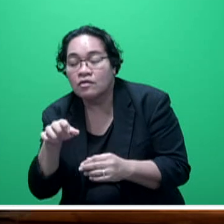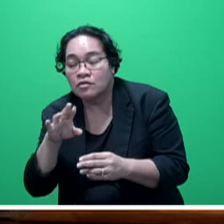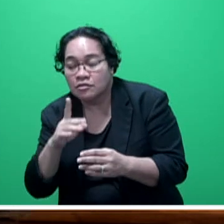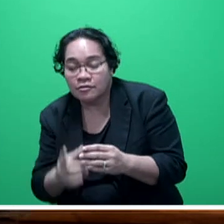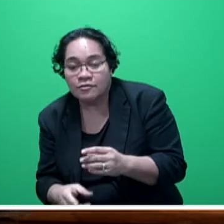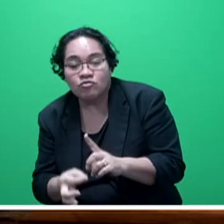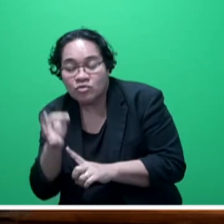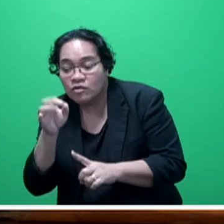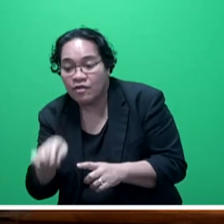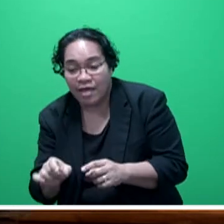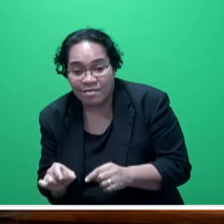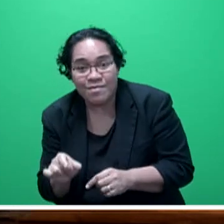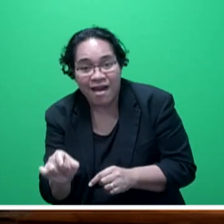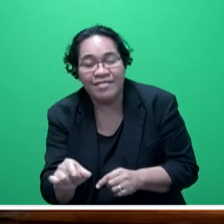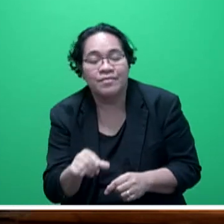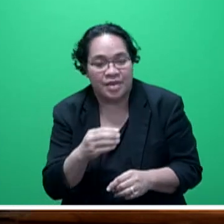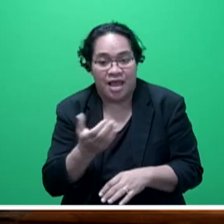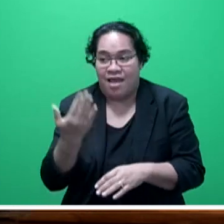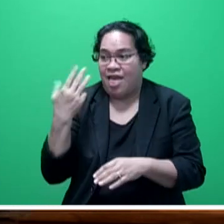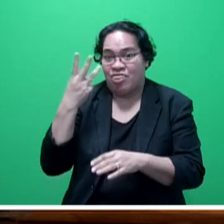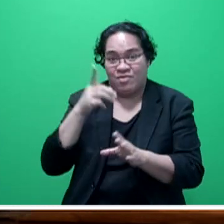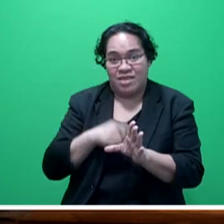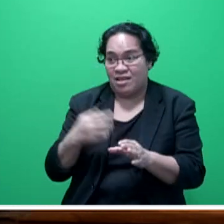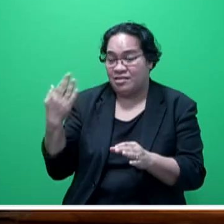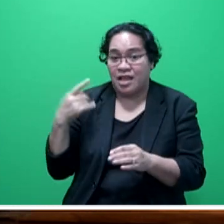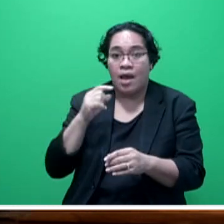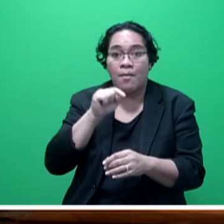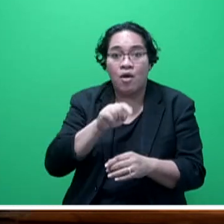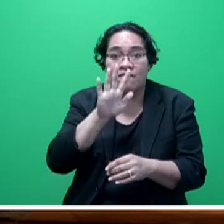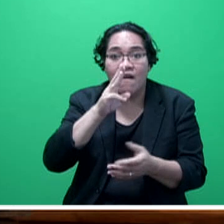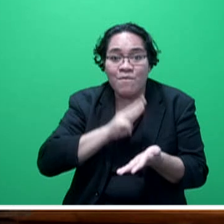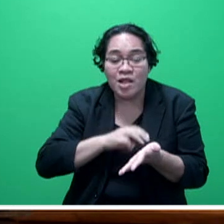years, government has invested about 4.5 million